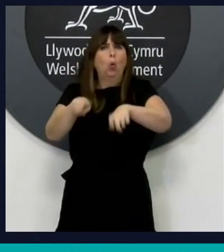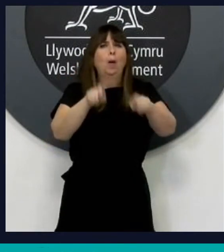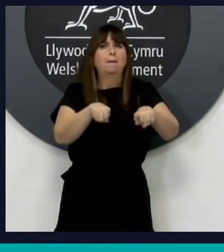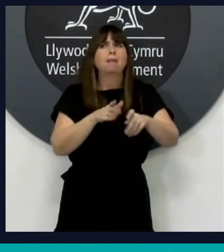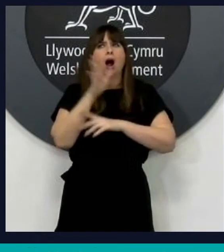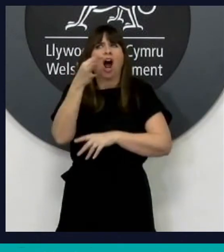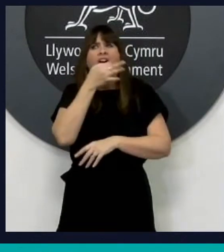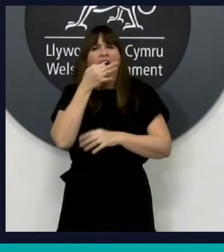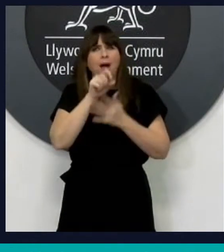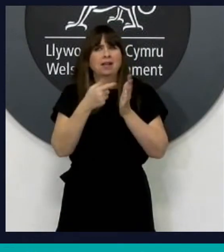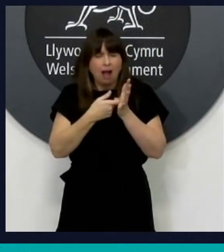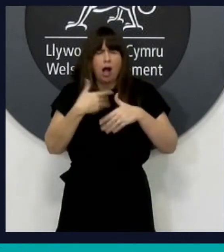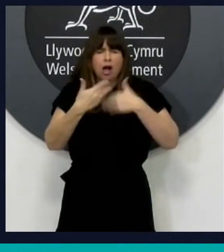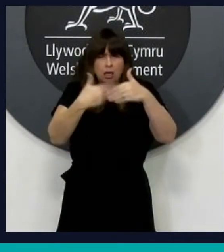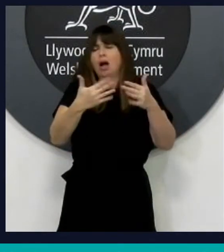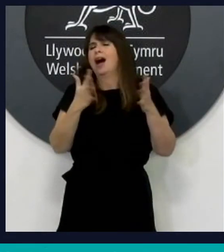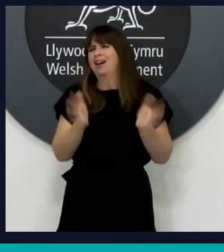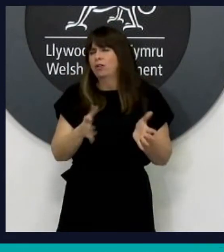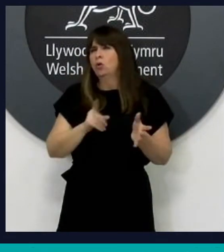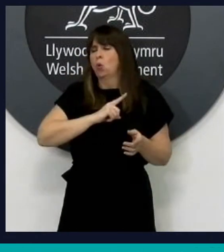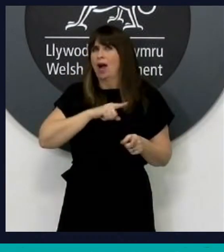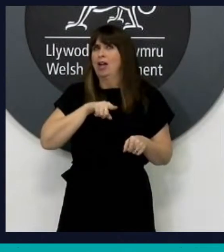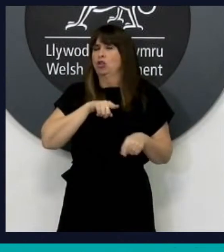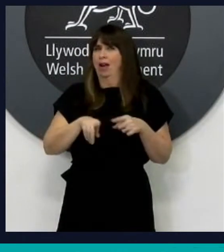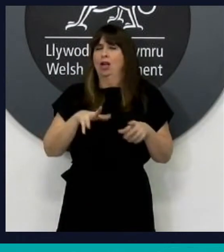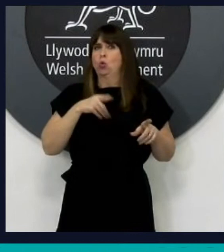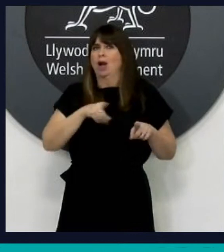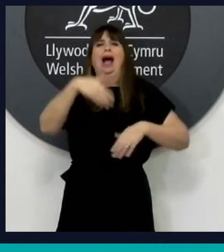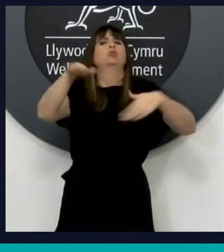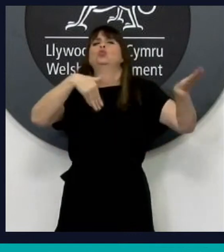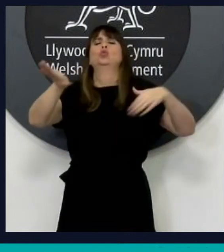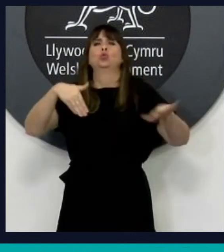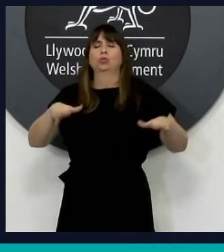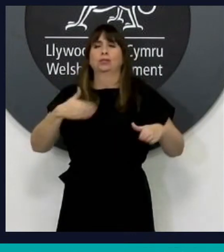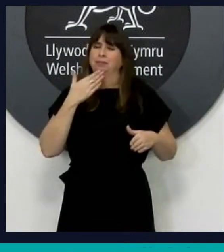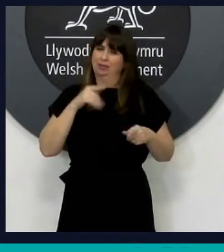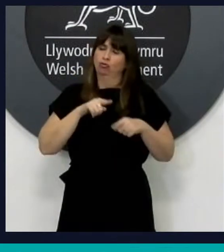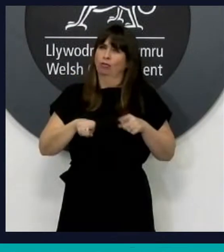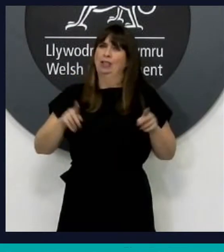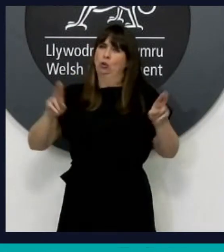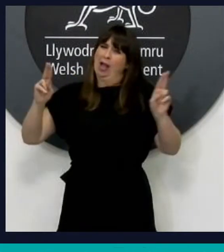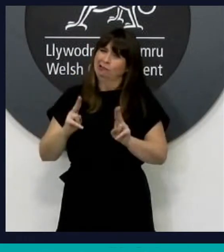try and really control this variant as much as we can for as long as we can.